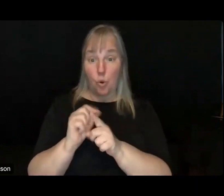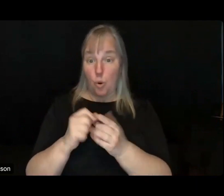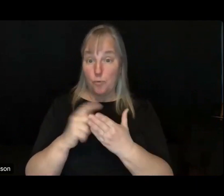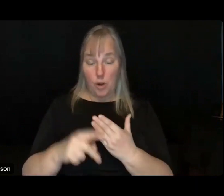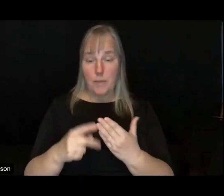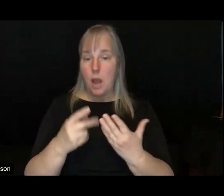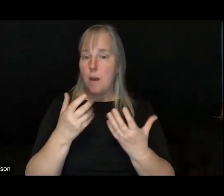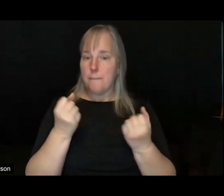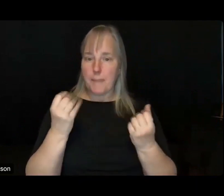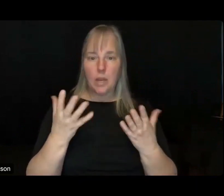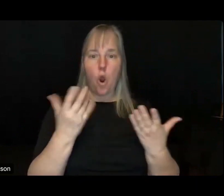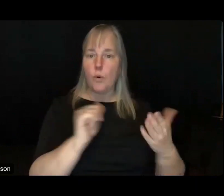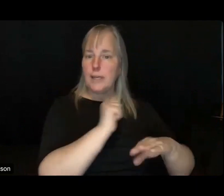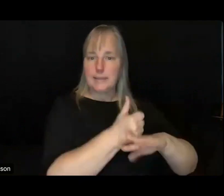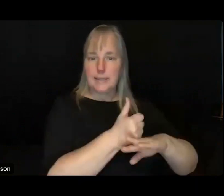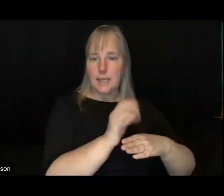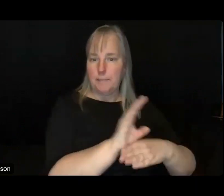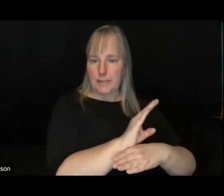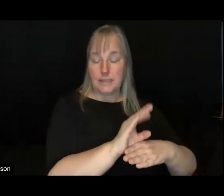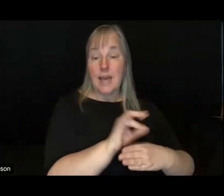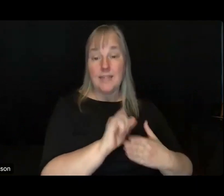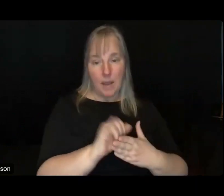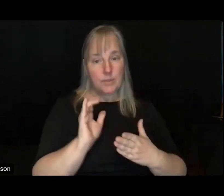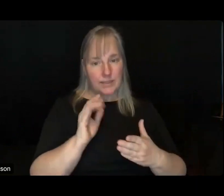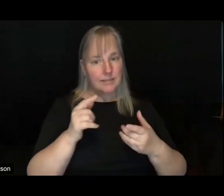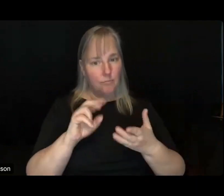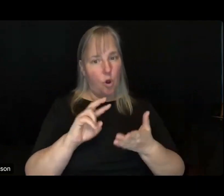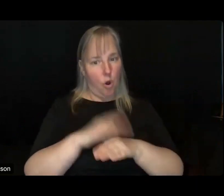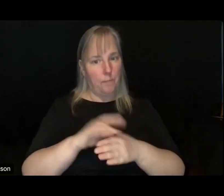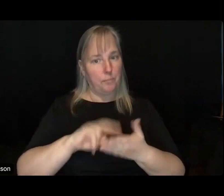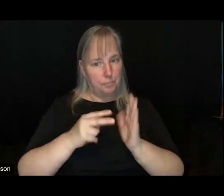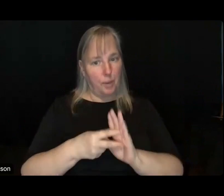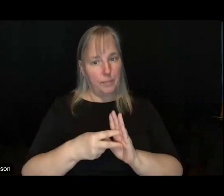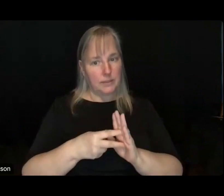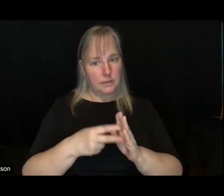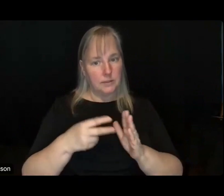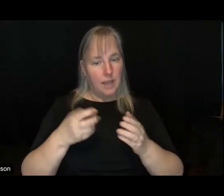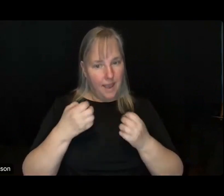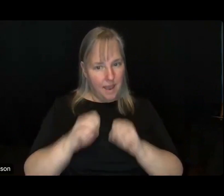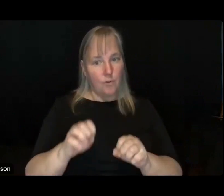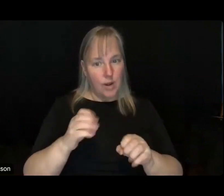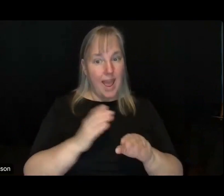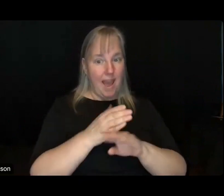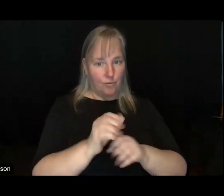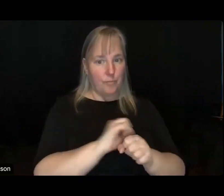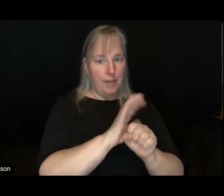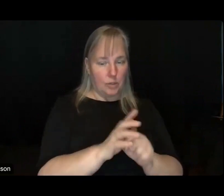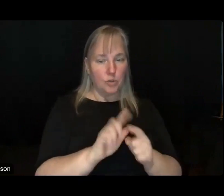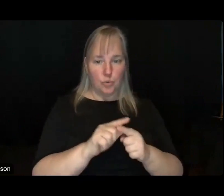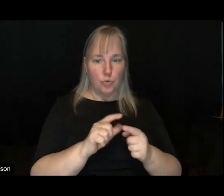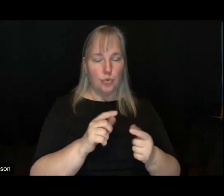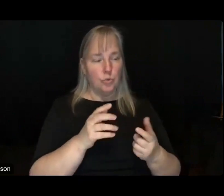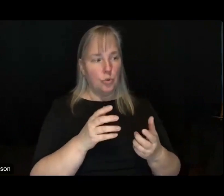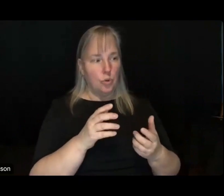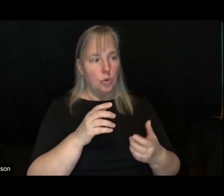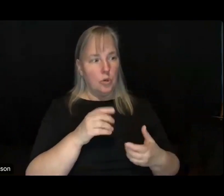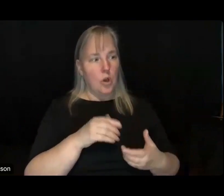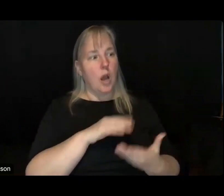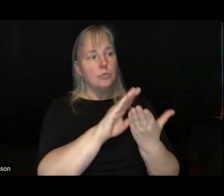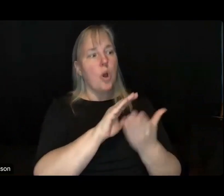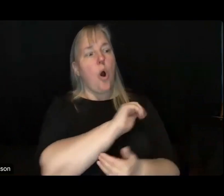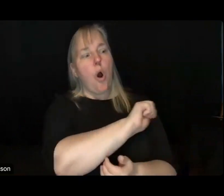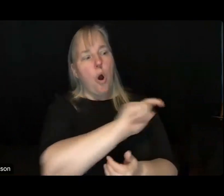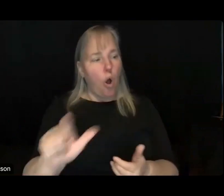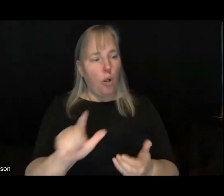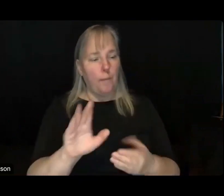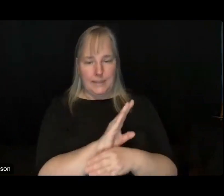existing businesses. And that was an intentional effort that we did right after the pandemic to try to treat all businesses as entrepreneurial. And